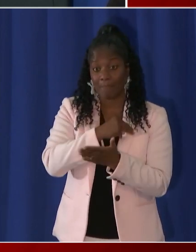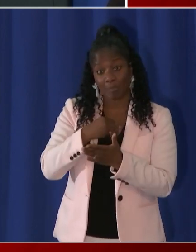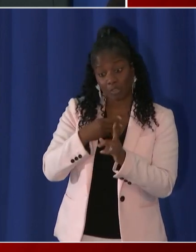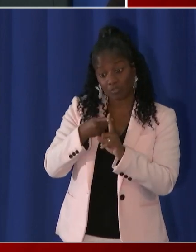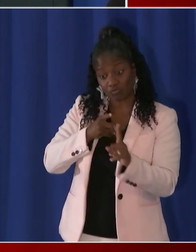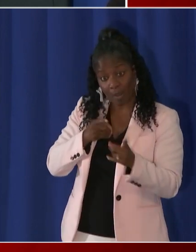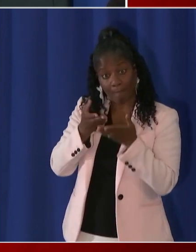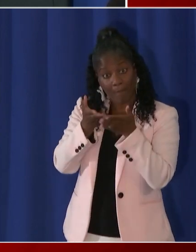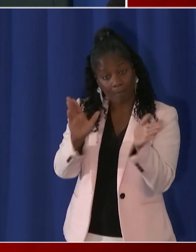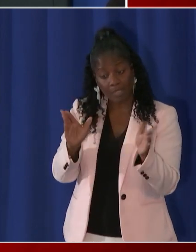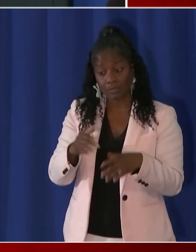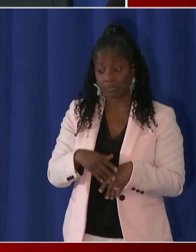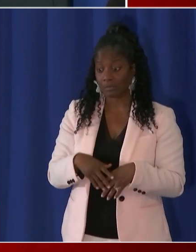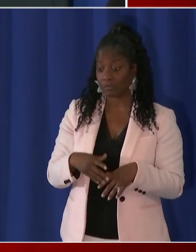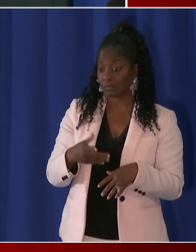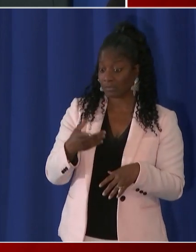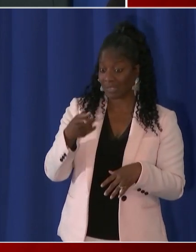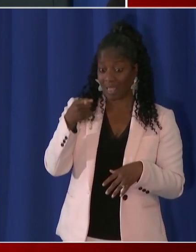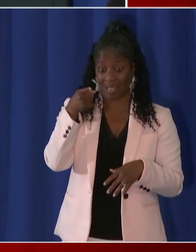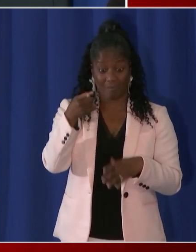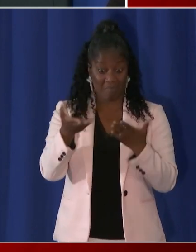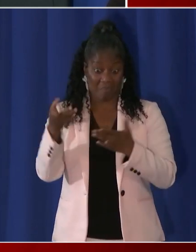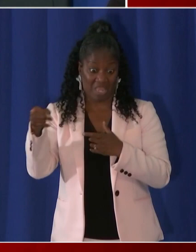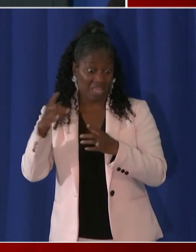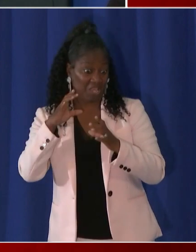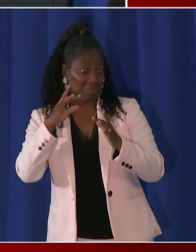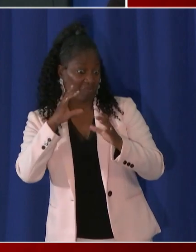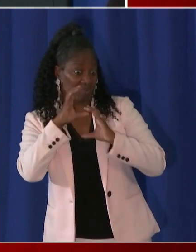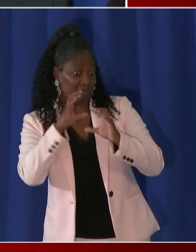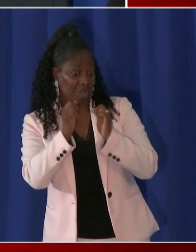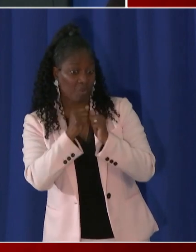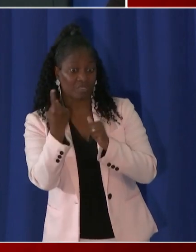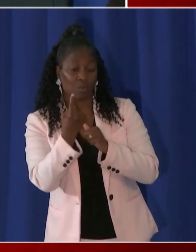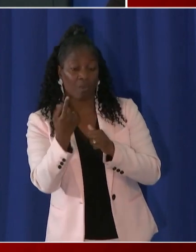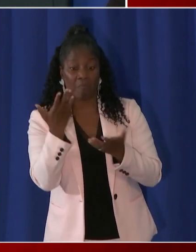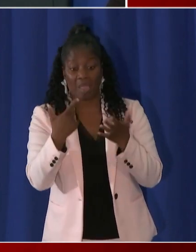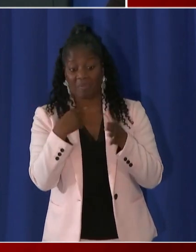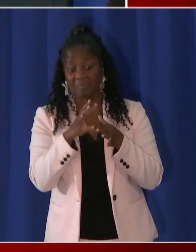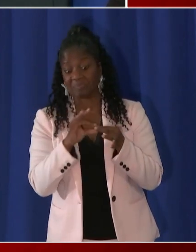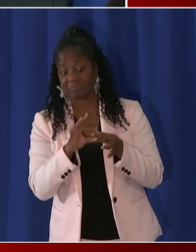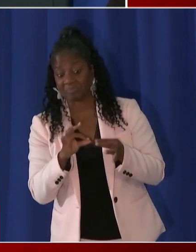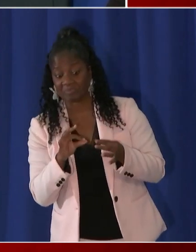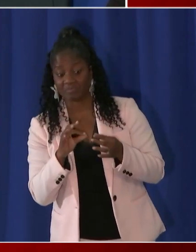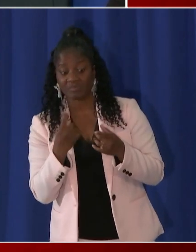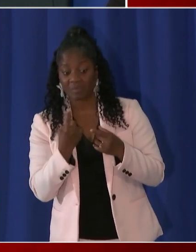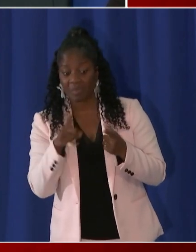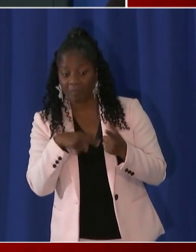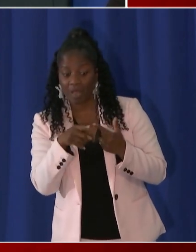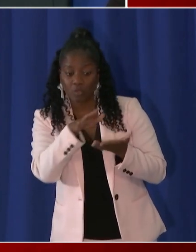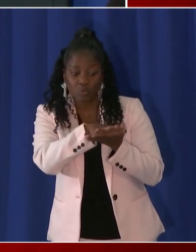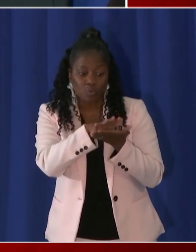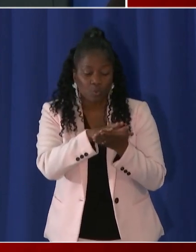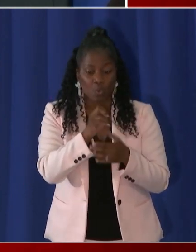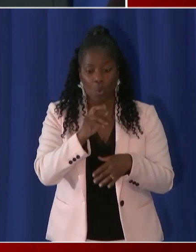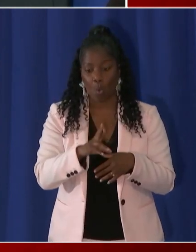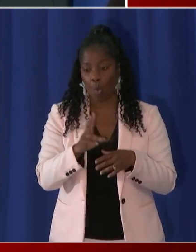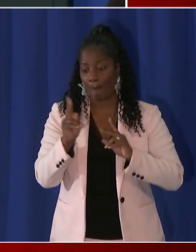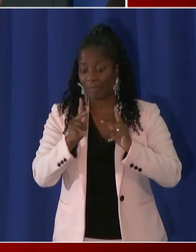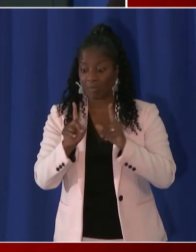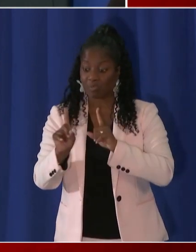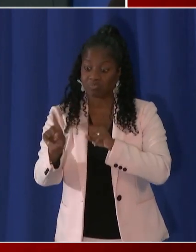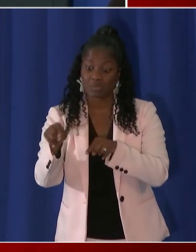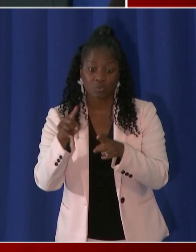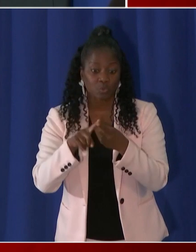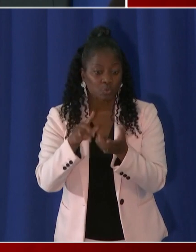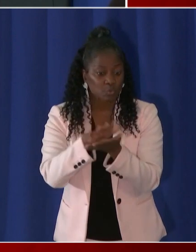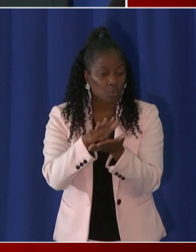public who this guy may have communicated with, and he may have said, you know, some things about the school or the people attending the